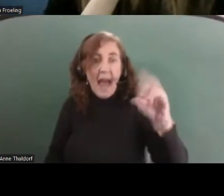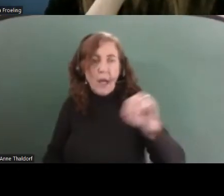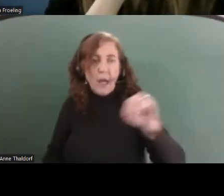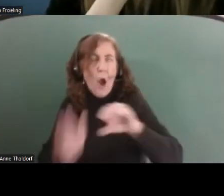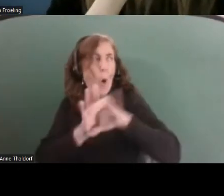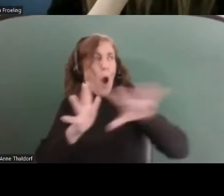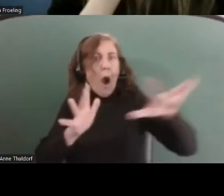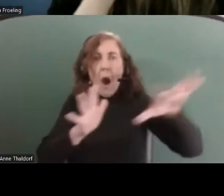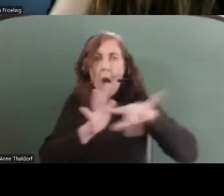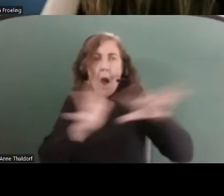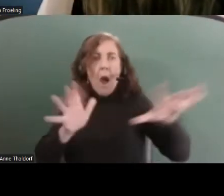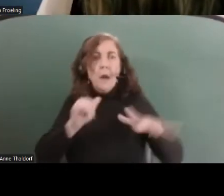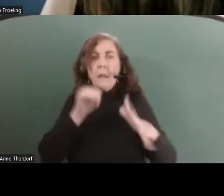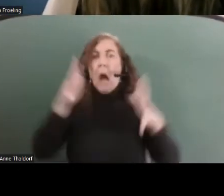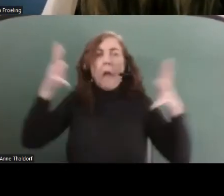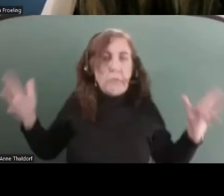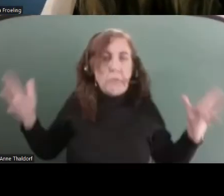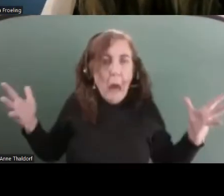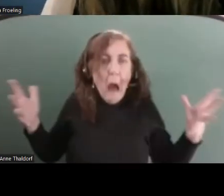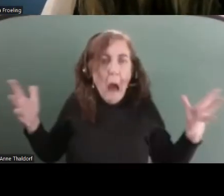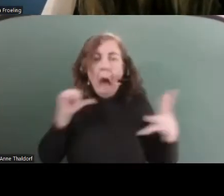on Wednesday, and